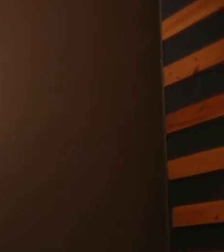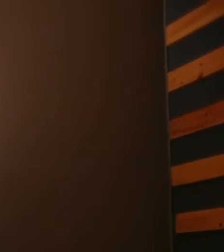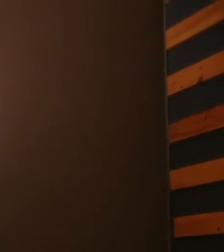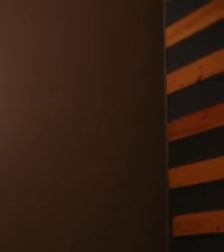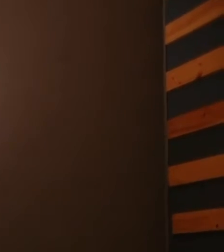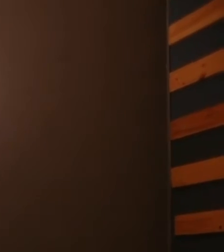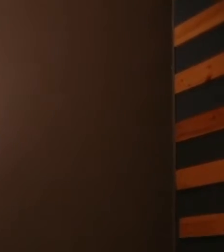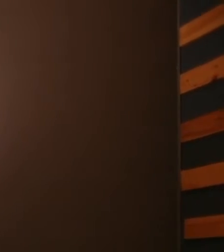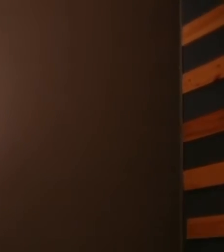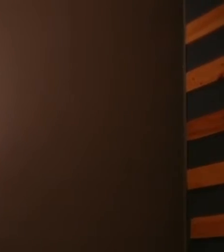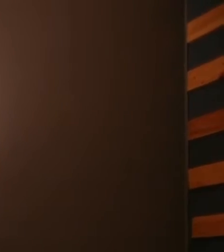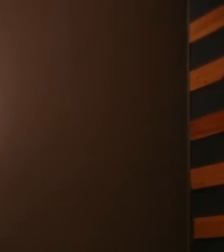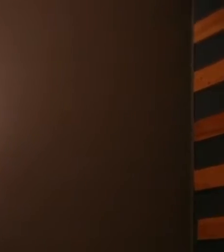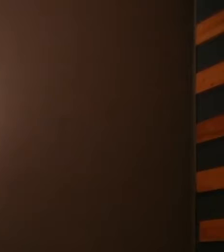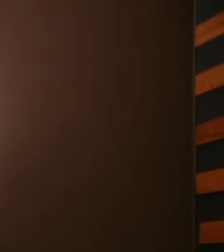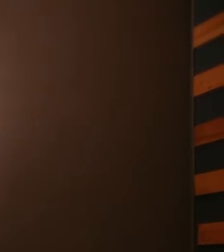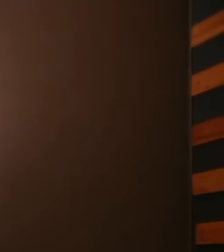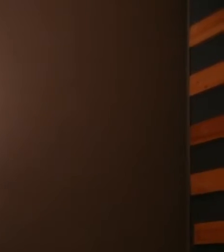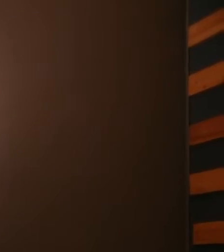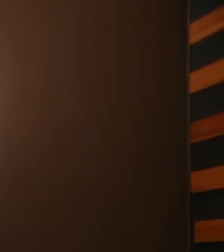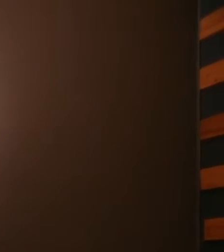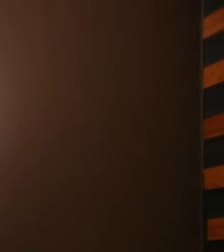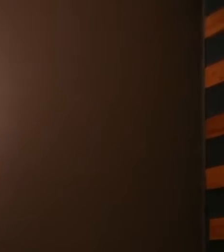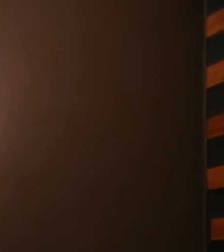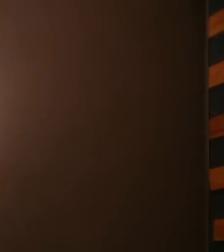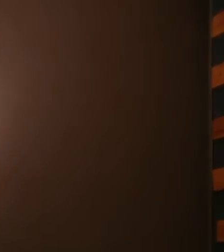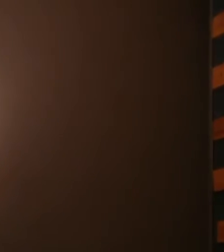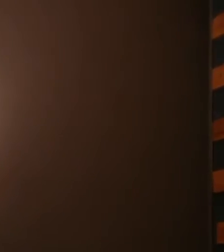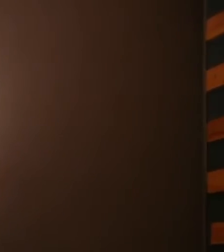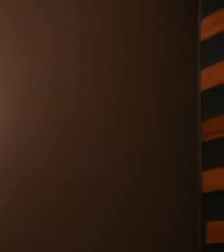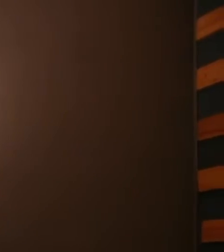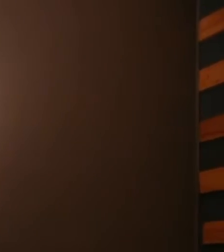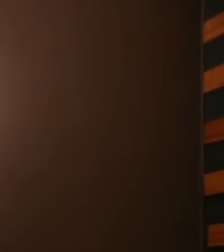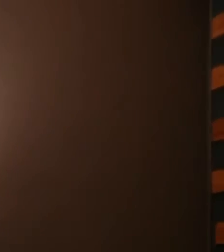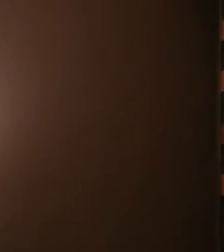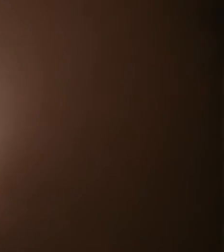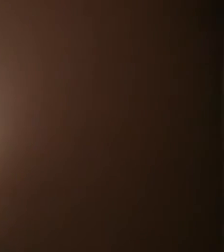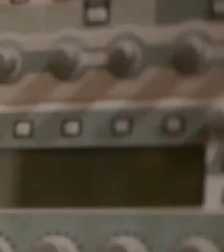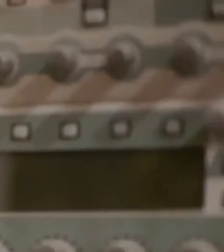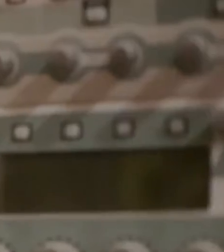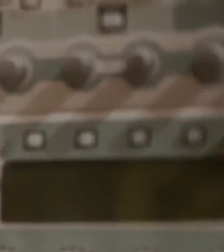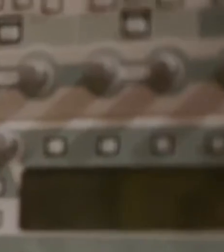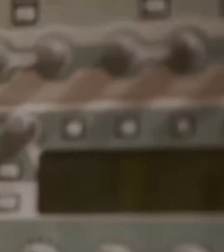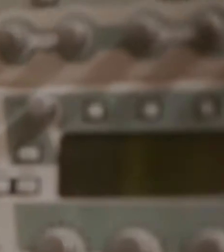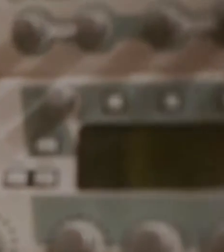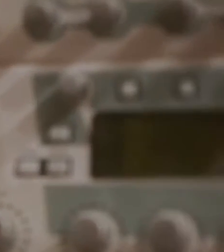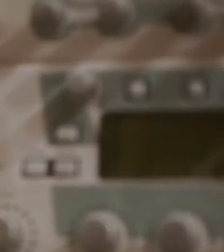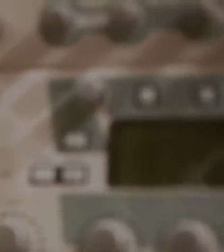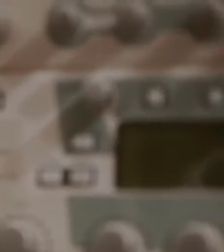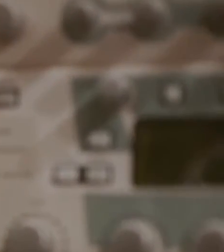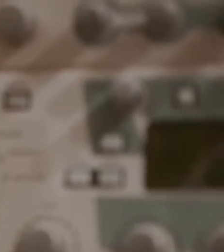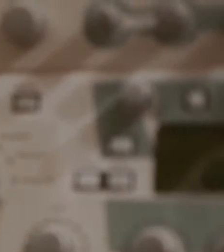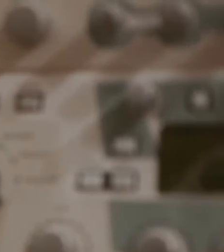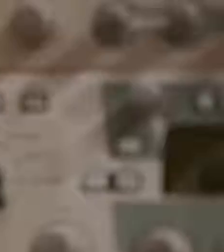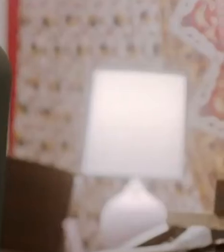I started noticing how music made me feel and how therapeutic it was. Produced a beat, sing or